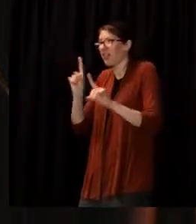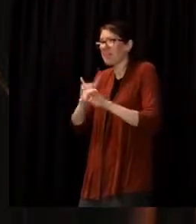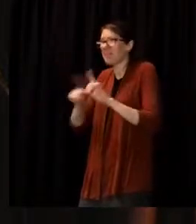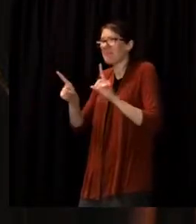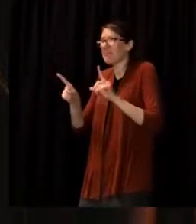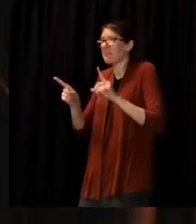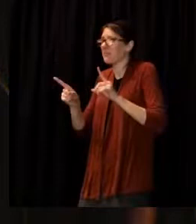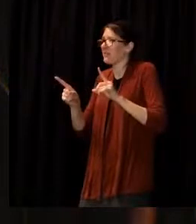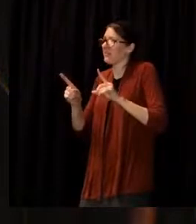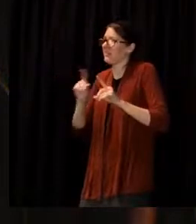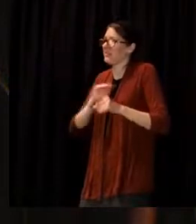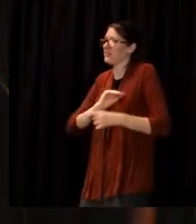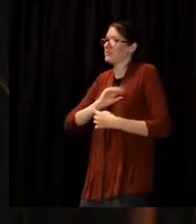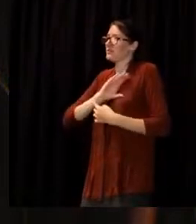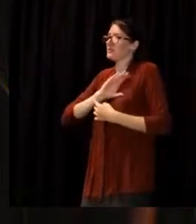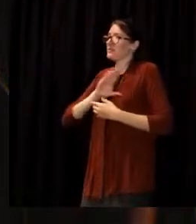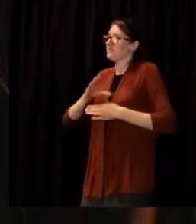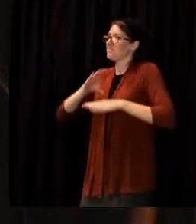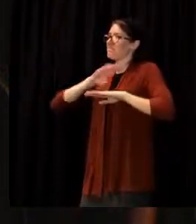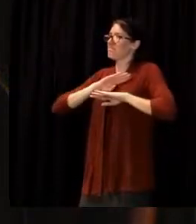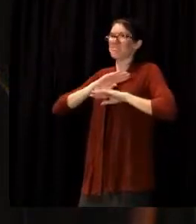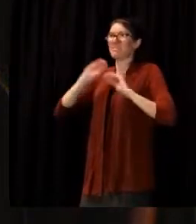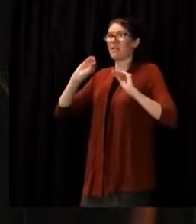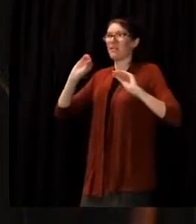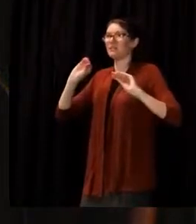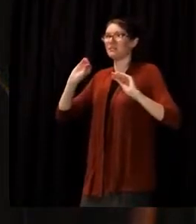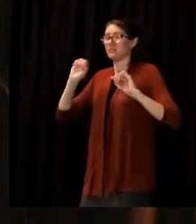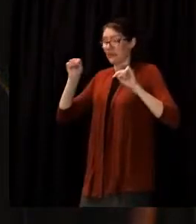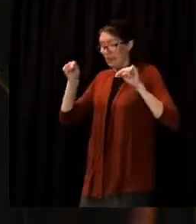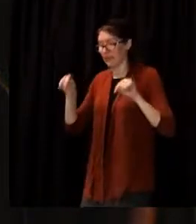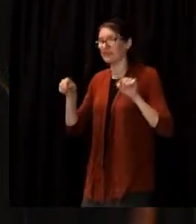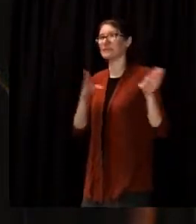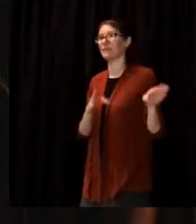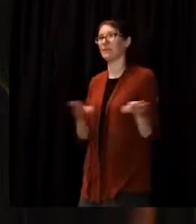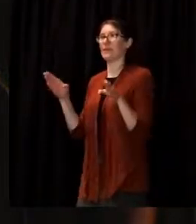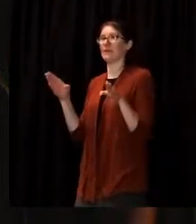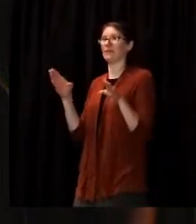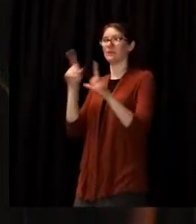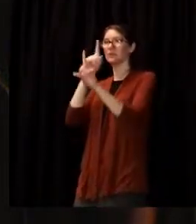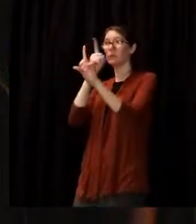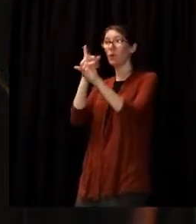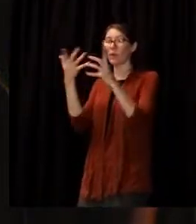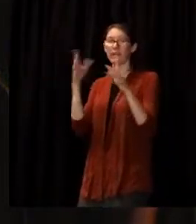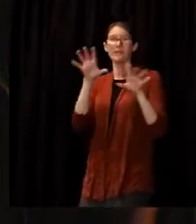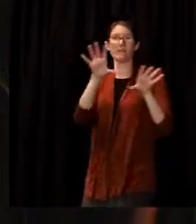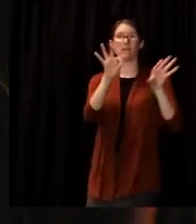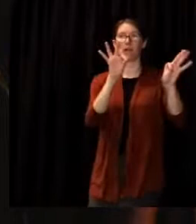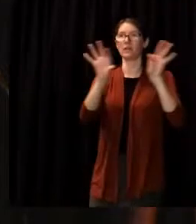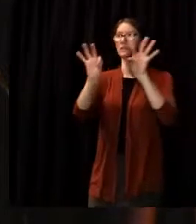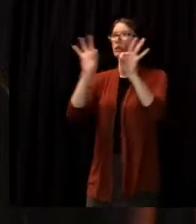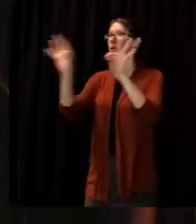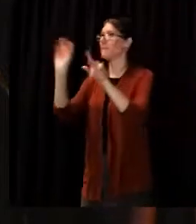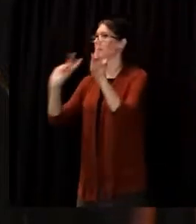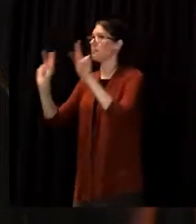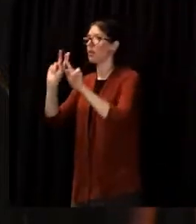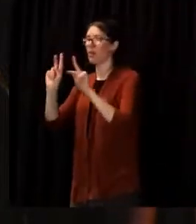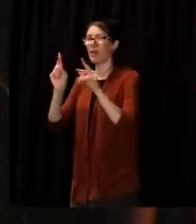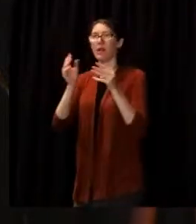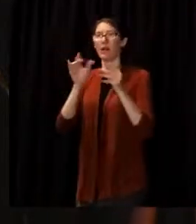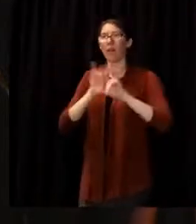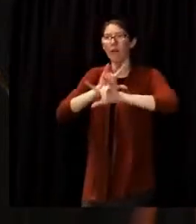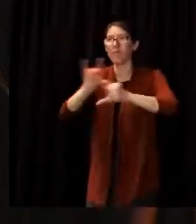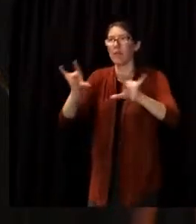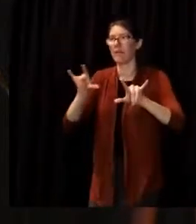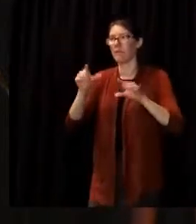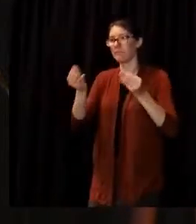me up. This plan is the objective and the goal, to go out and to find them and to love them and to minister to them. But I'm